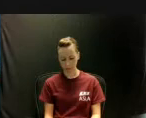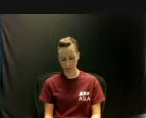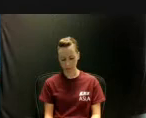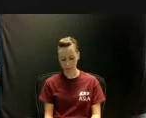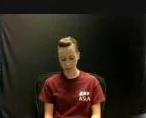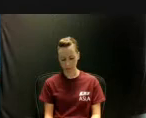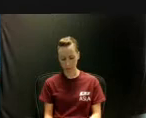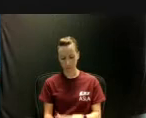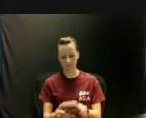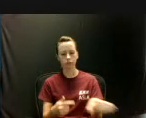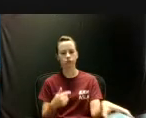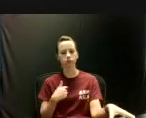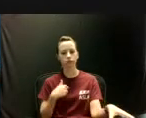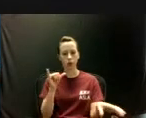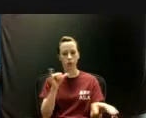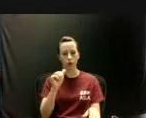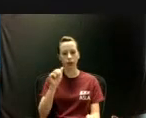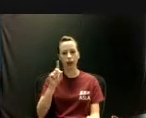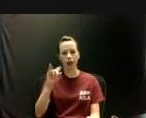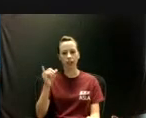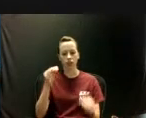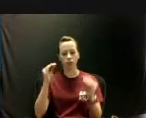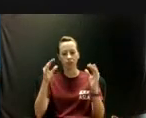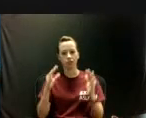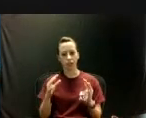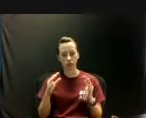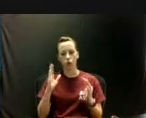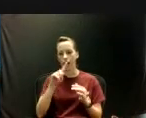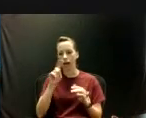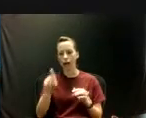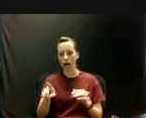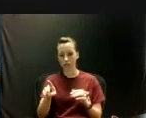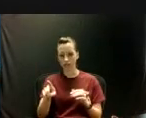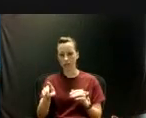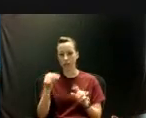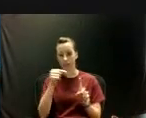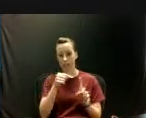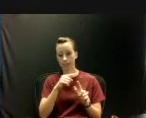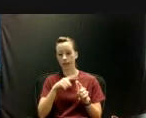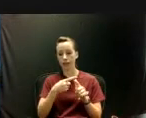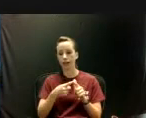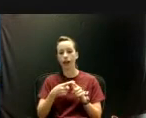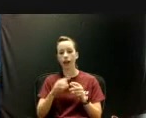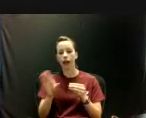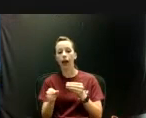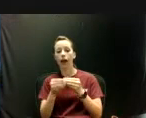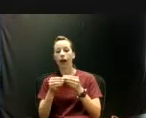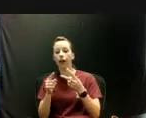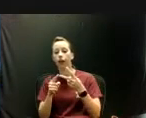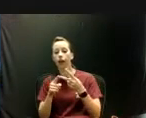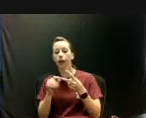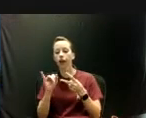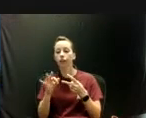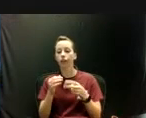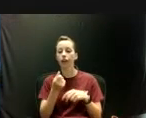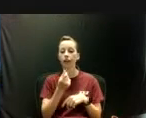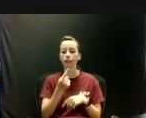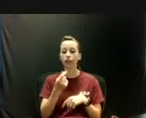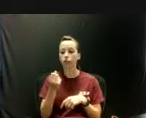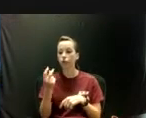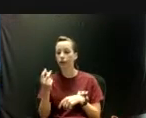ask them this question, but then I always give them a curveball. So what if it's 11 or 12 o'clock at night, and maybe you don't have that